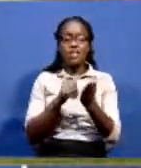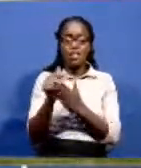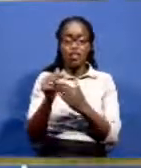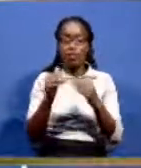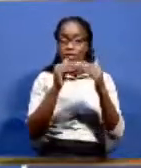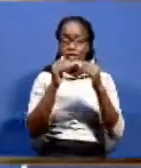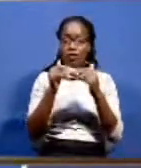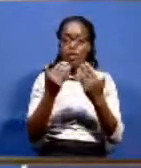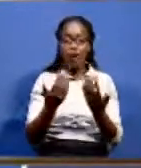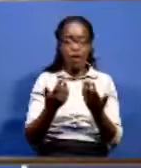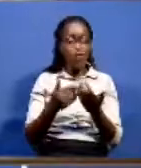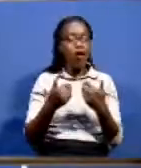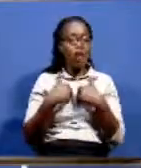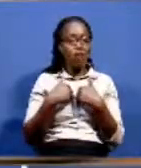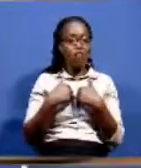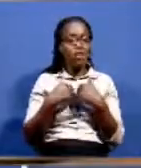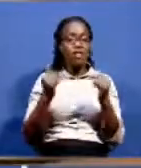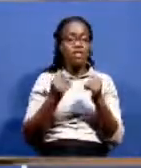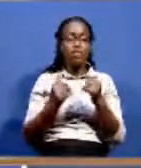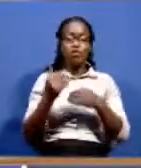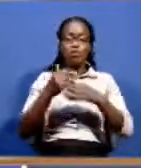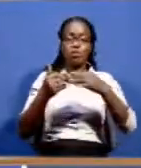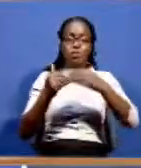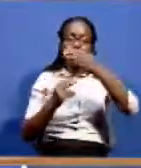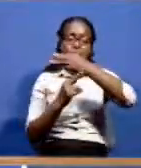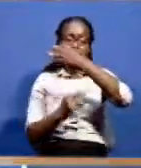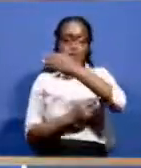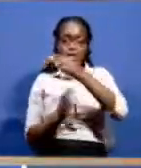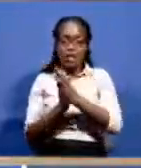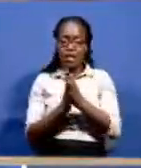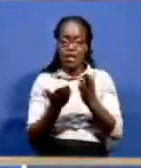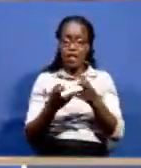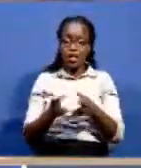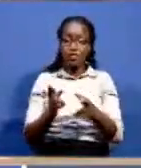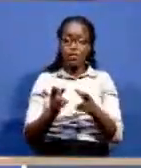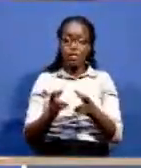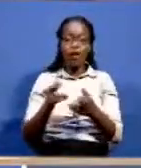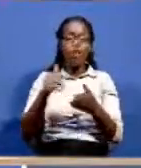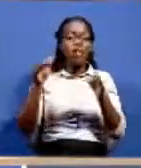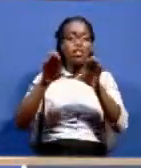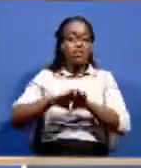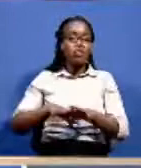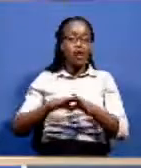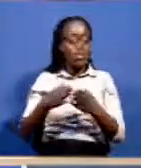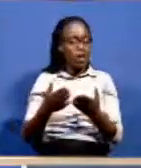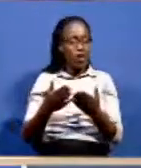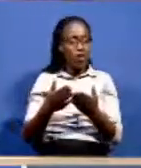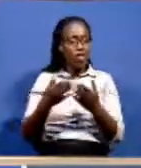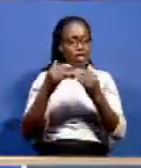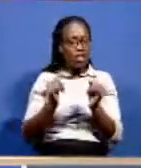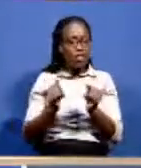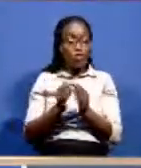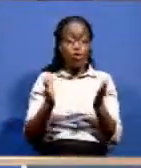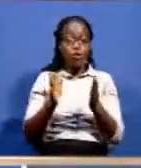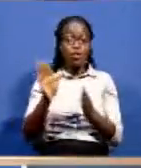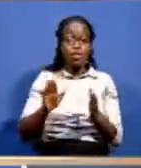also directed at the newly constructed bridges on the feeder roads that have now been submerged, leaving early efforts to open up the region futile.